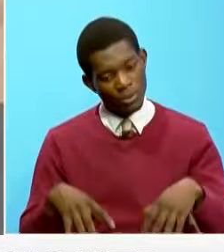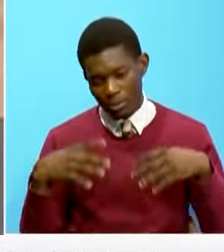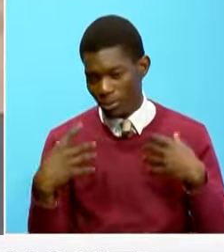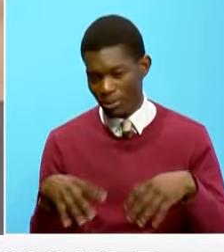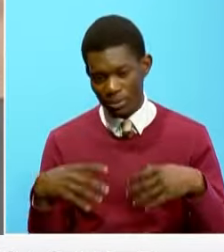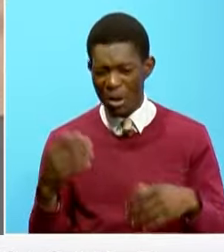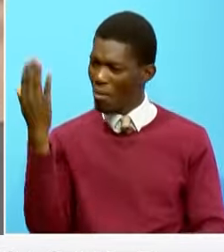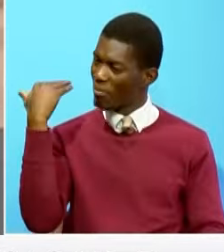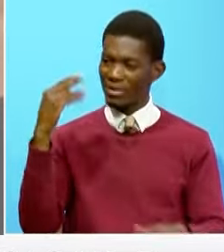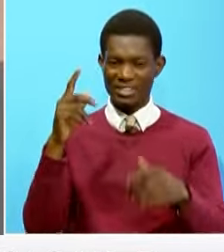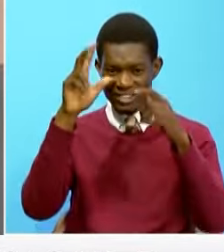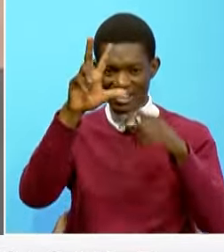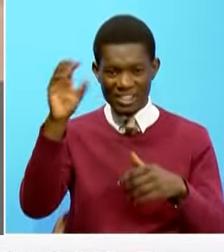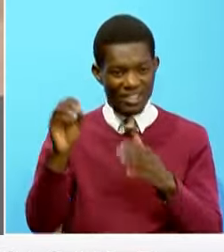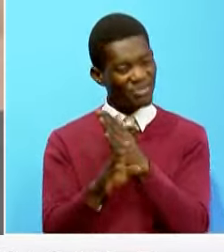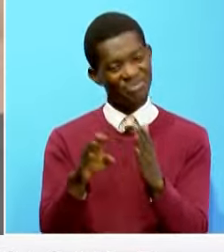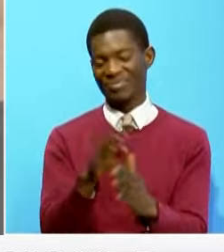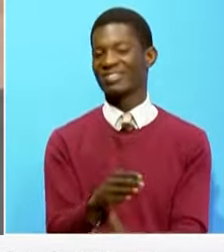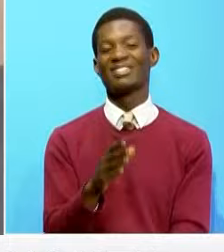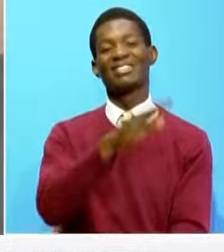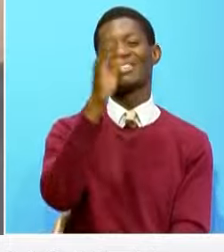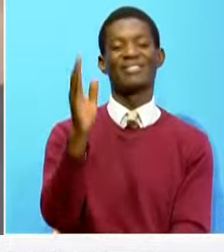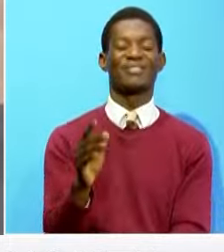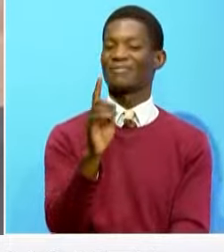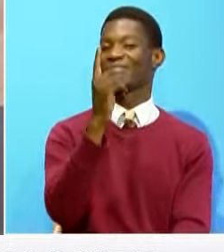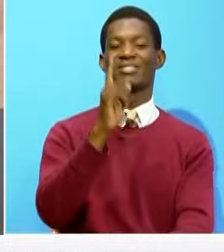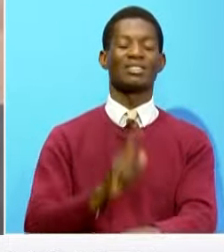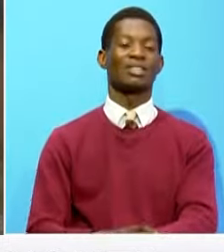So I mentioned to say that